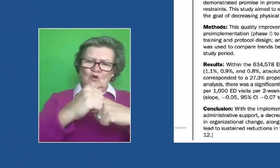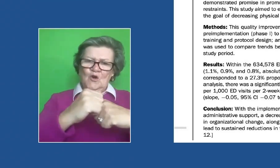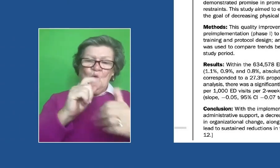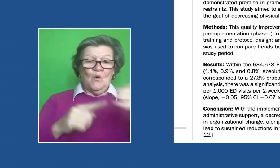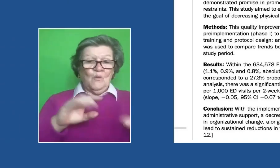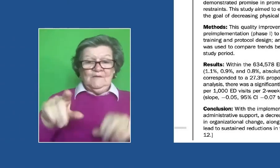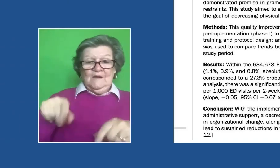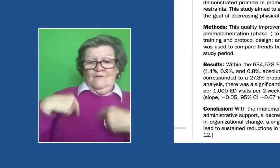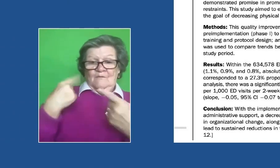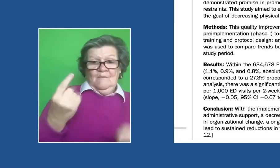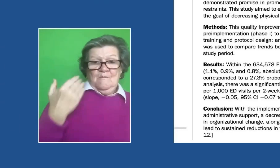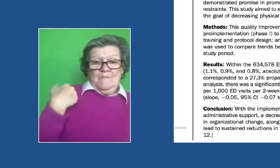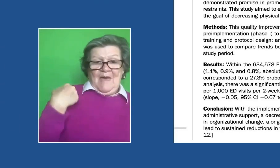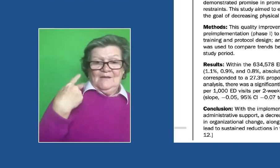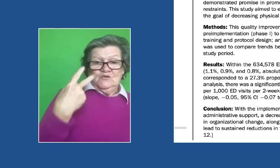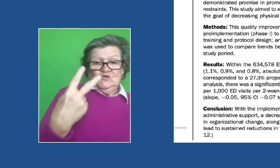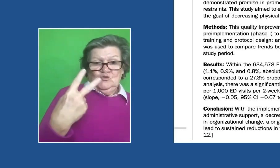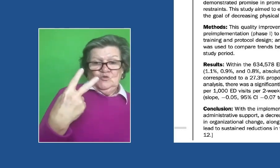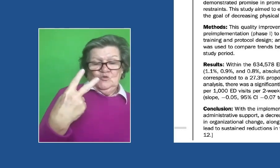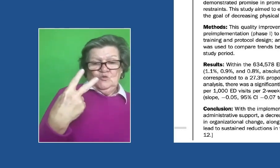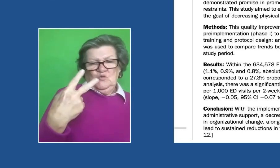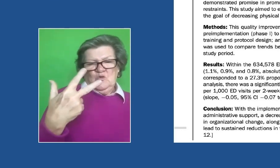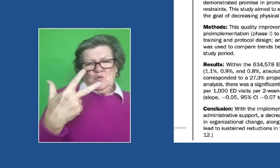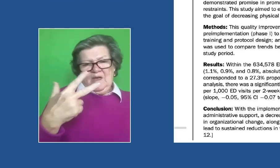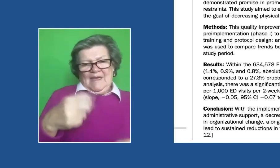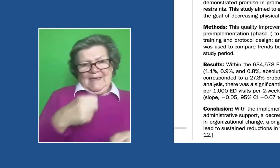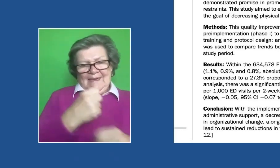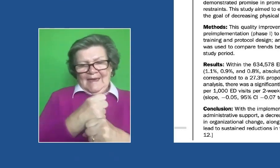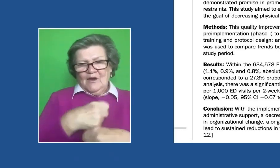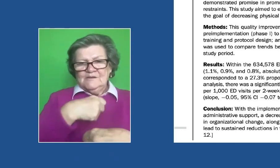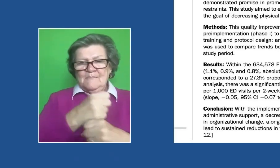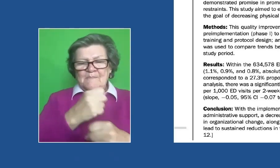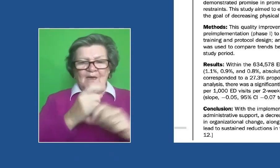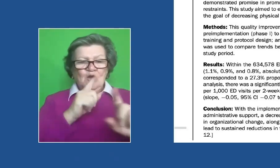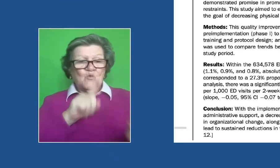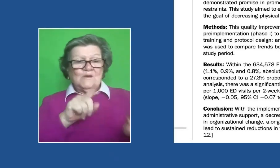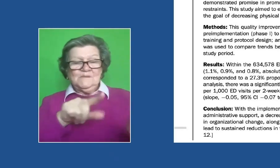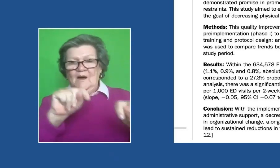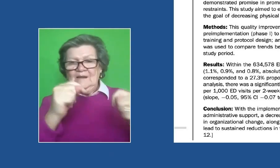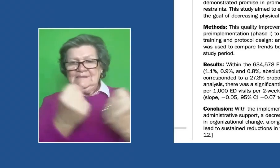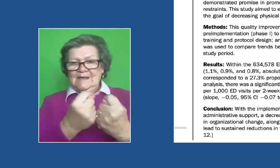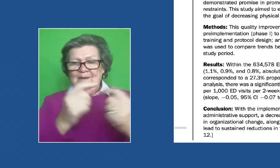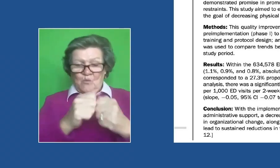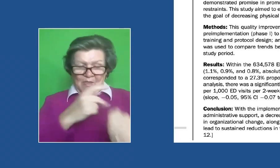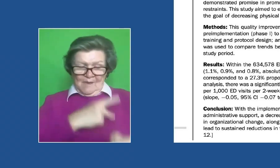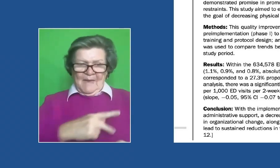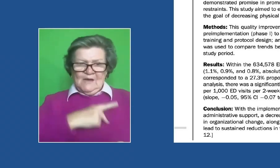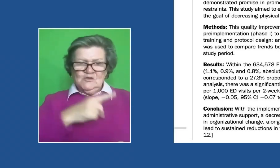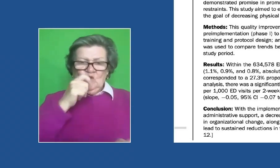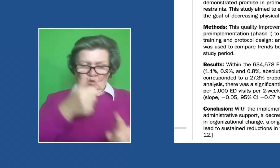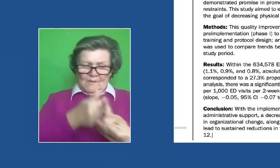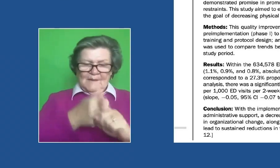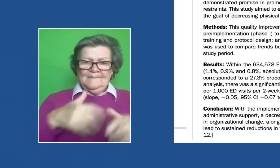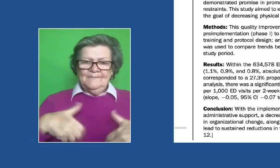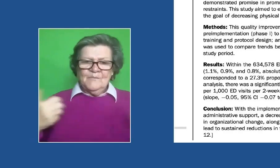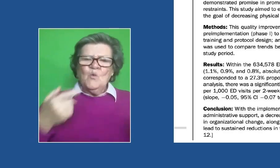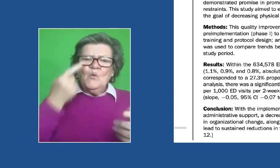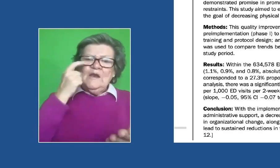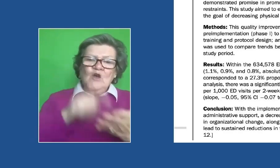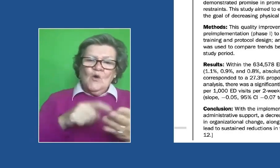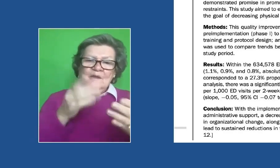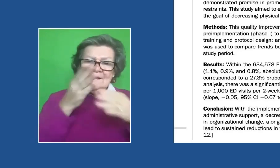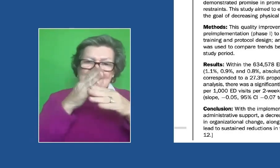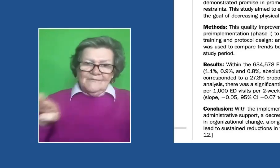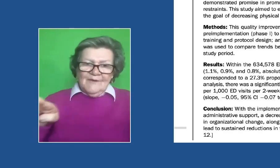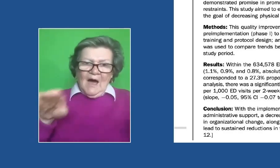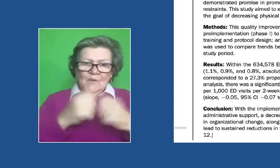is created a code response team around patients that are agitated. One thing we noticed was that there was a divide in the thought